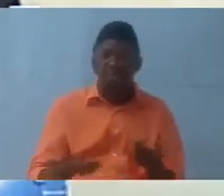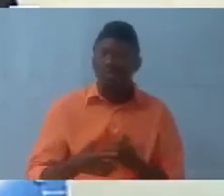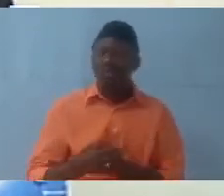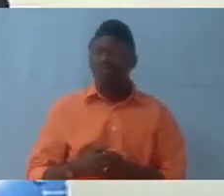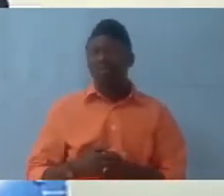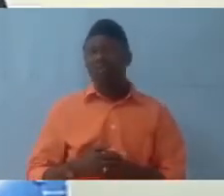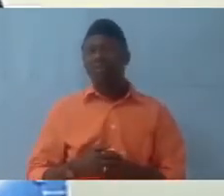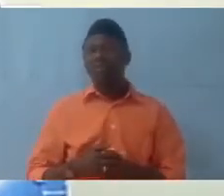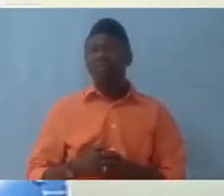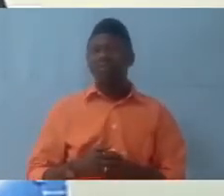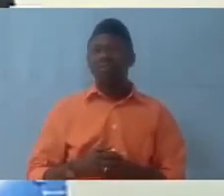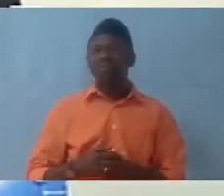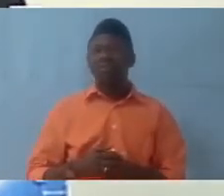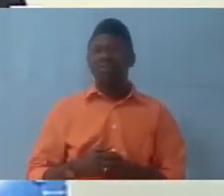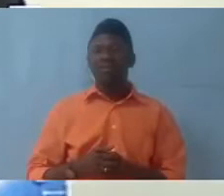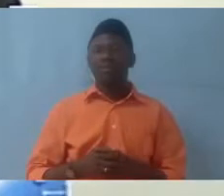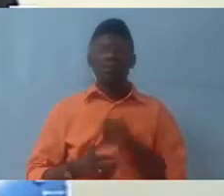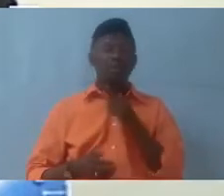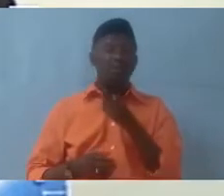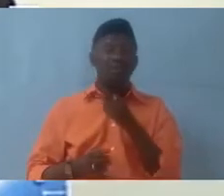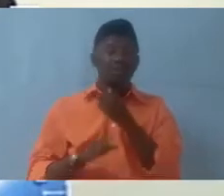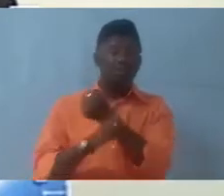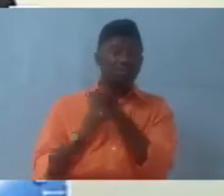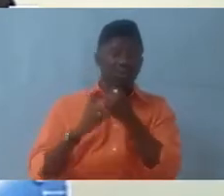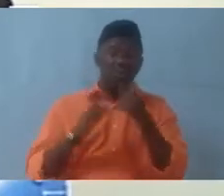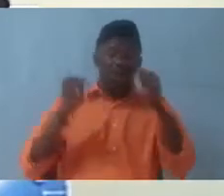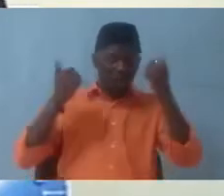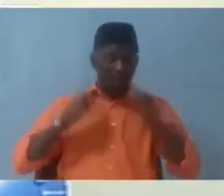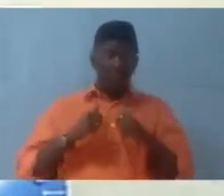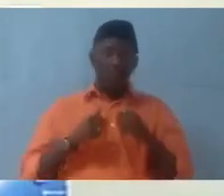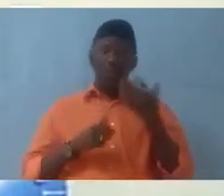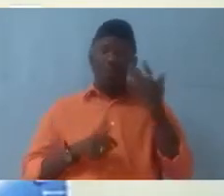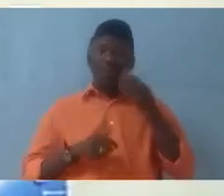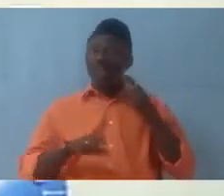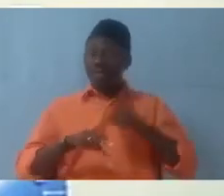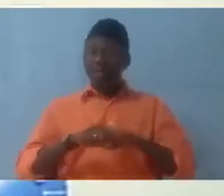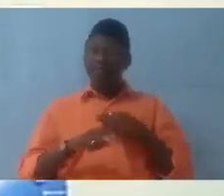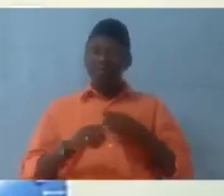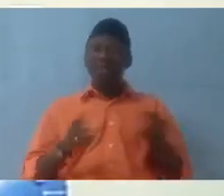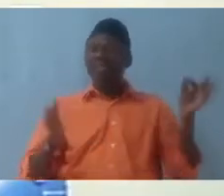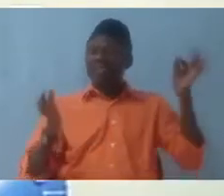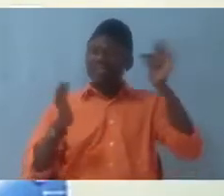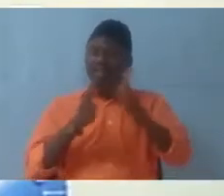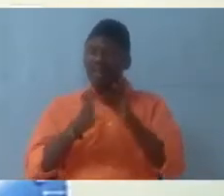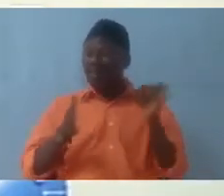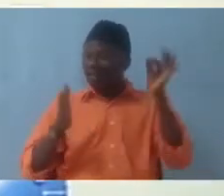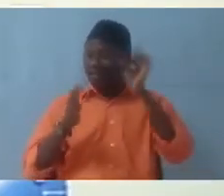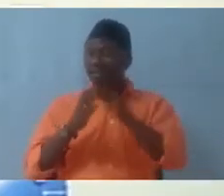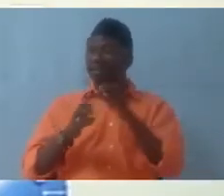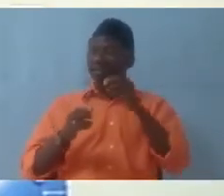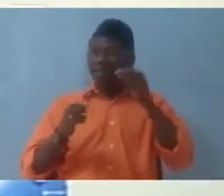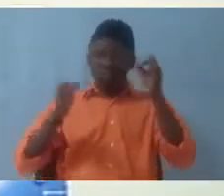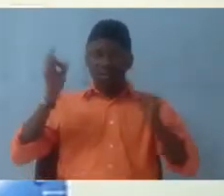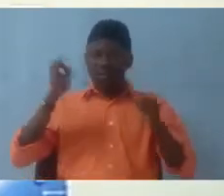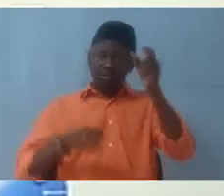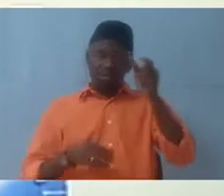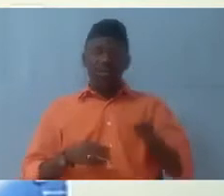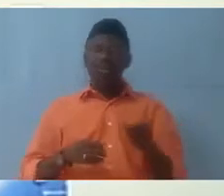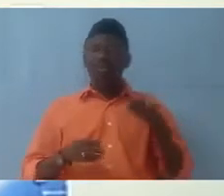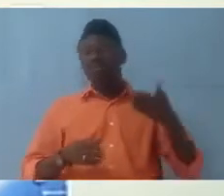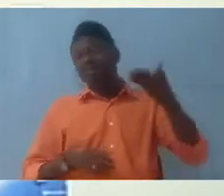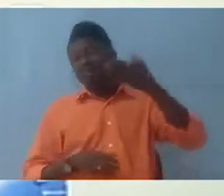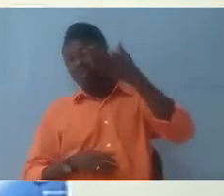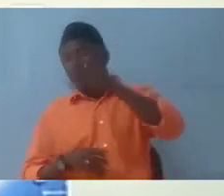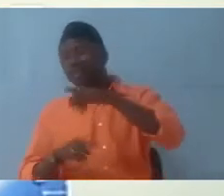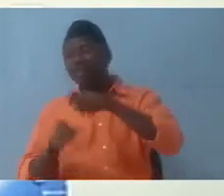so this incident occurred when I was already a traveling magistrate. Li muy xew jamono bi nga xamé ni man time bobu